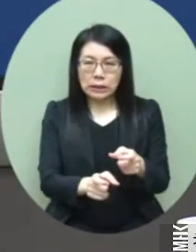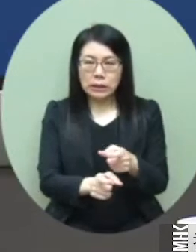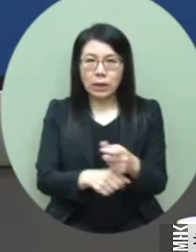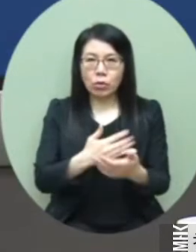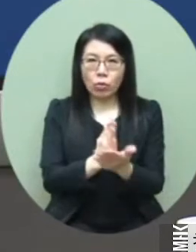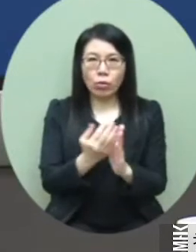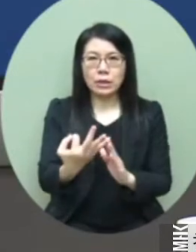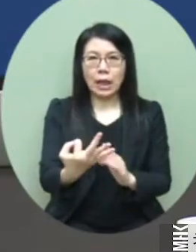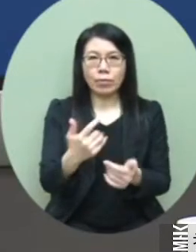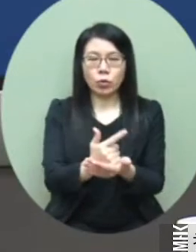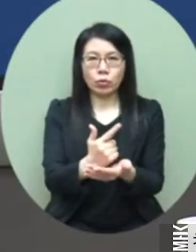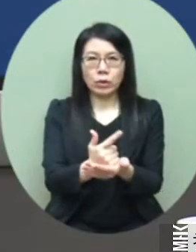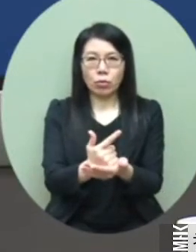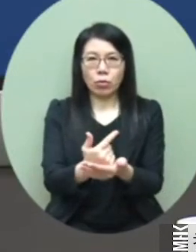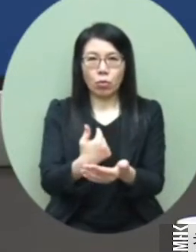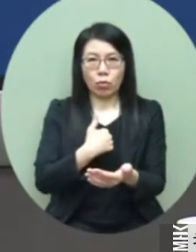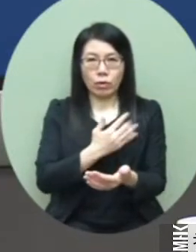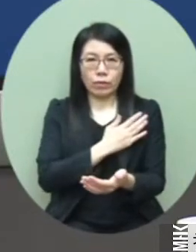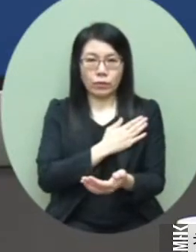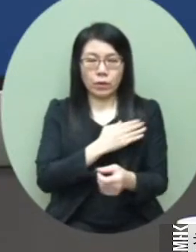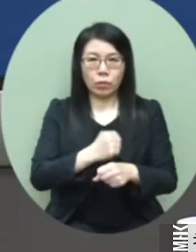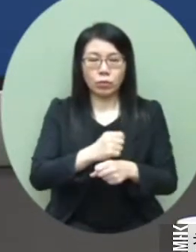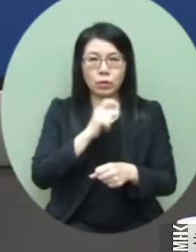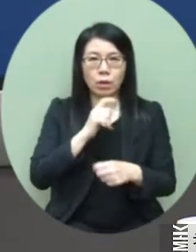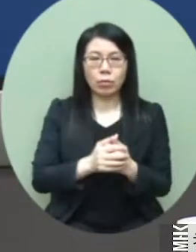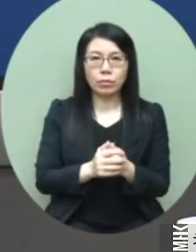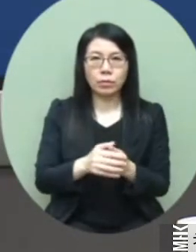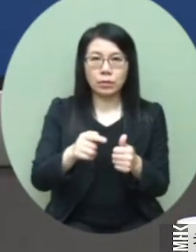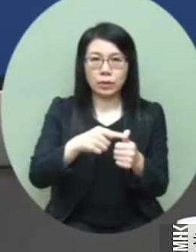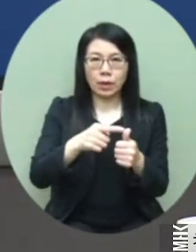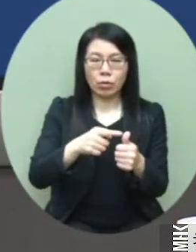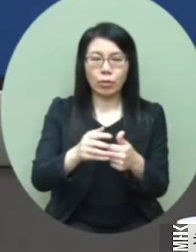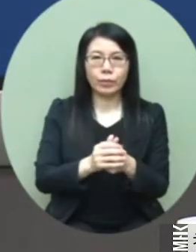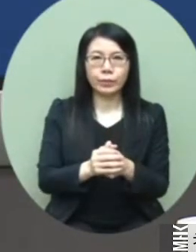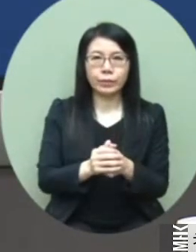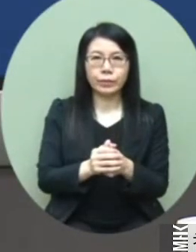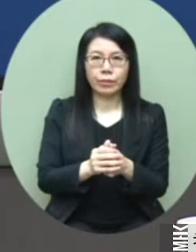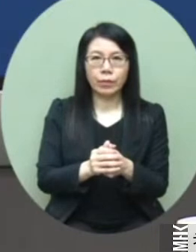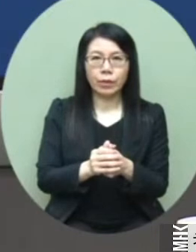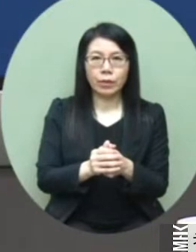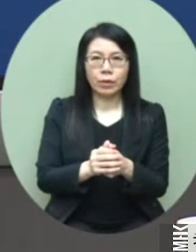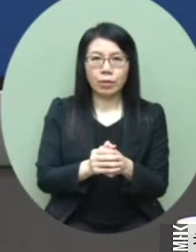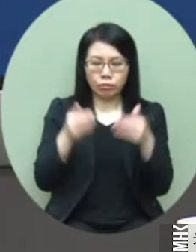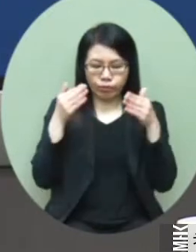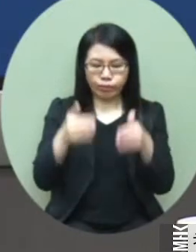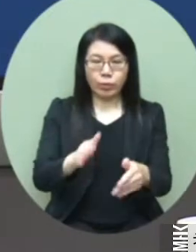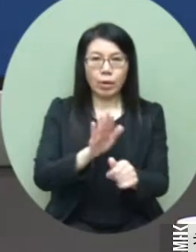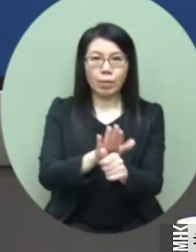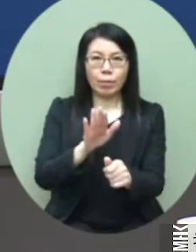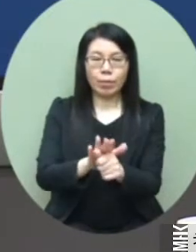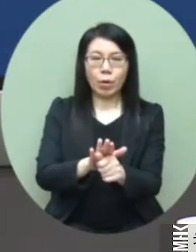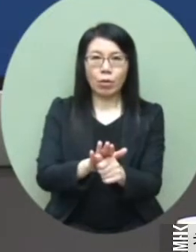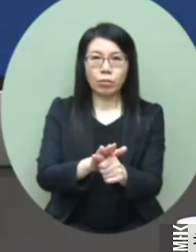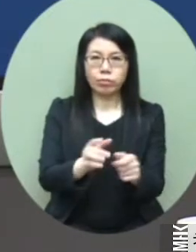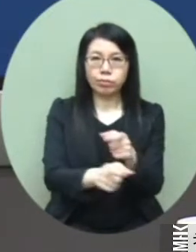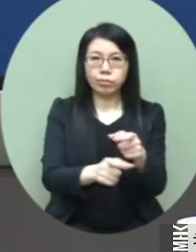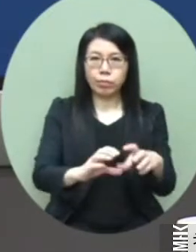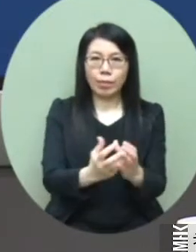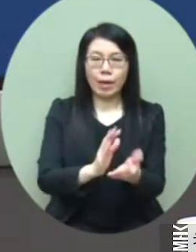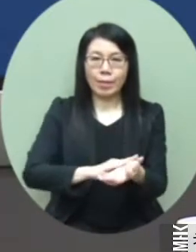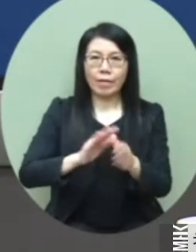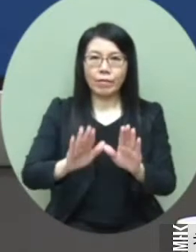under the 3 major pillars, we have done a lot. For instance, the first pillar is very